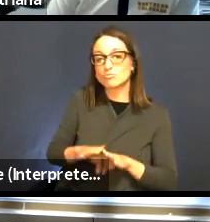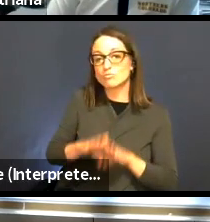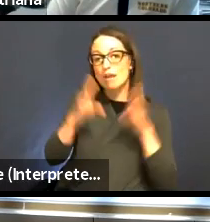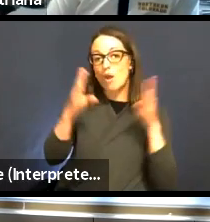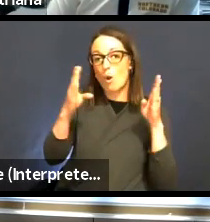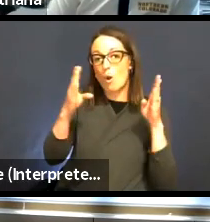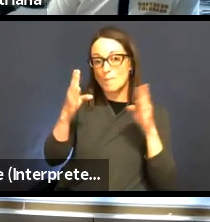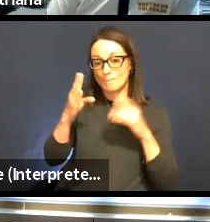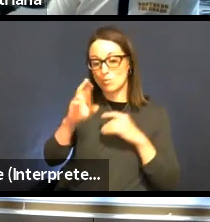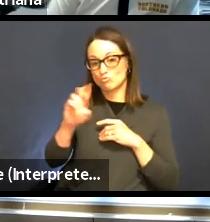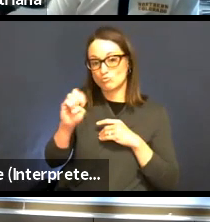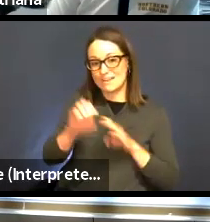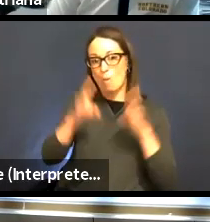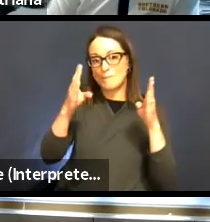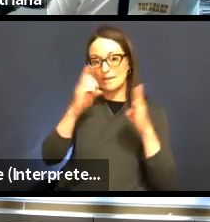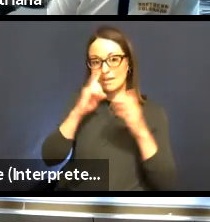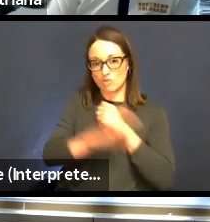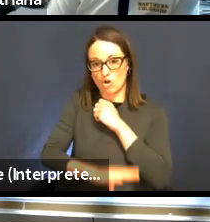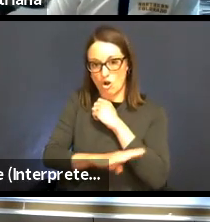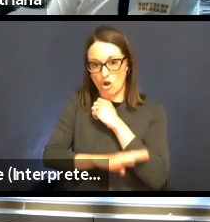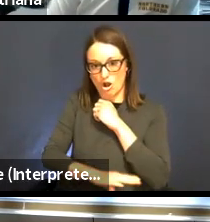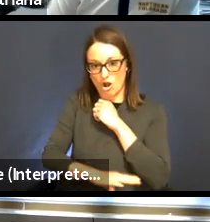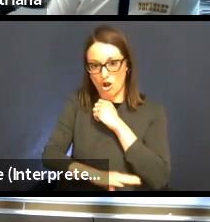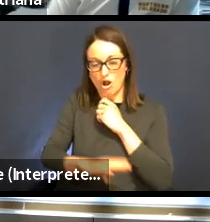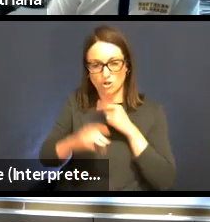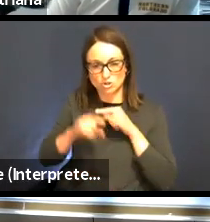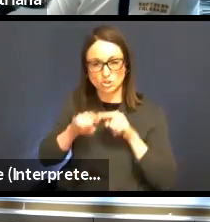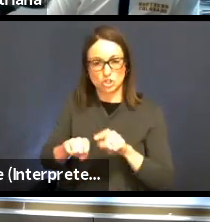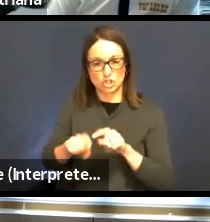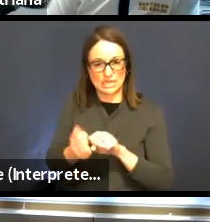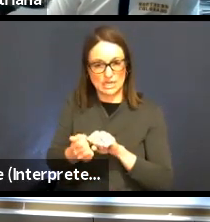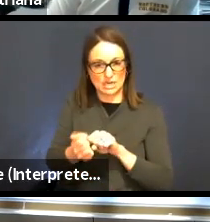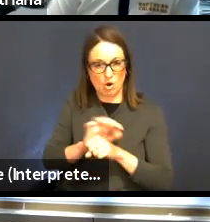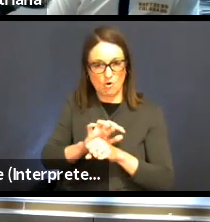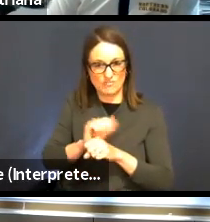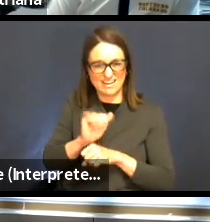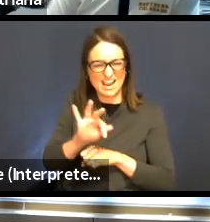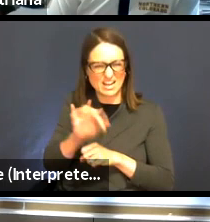the COVID-19 environment. Does that help give you a better sense of what the $2.5 million?